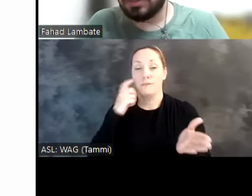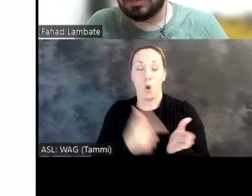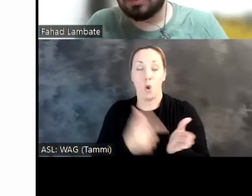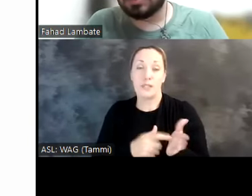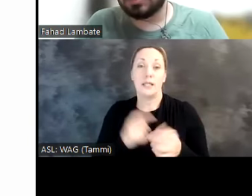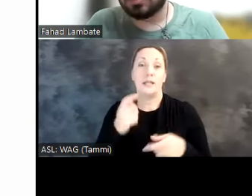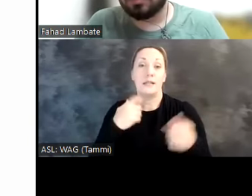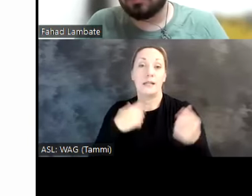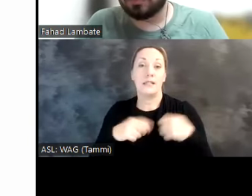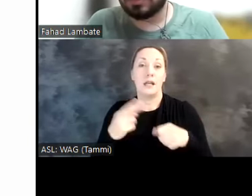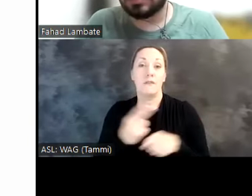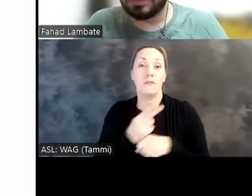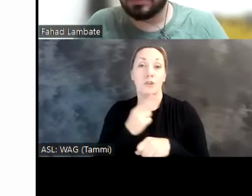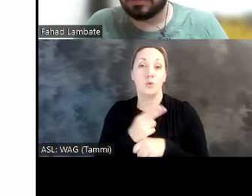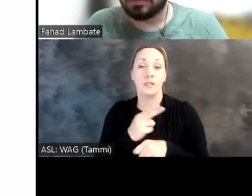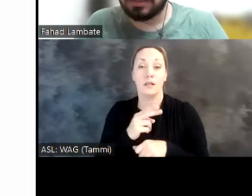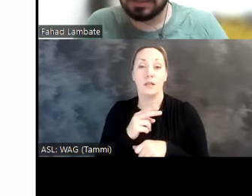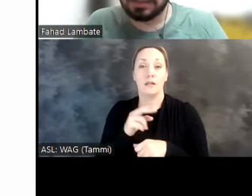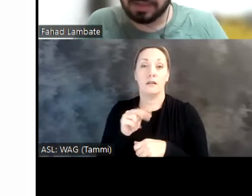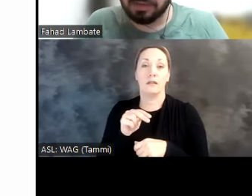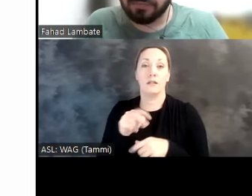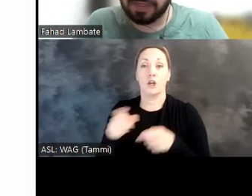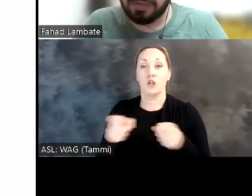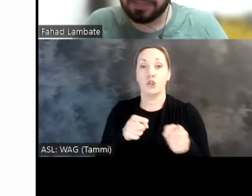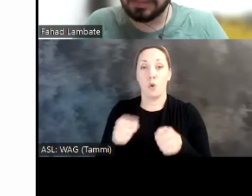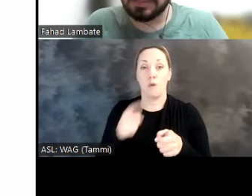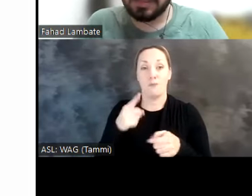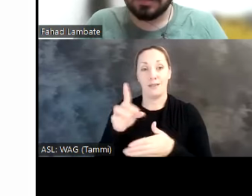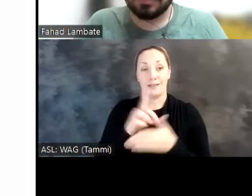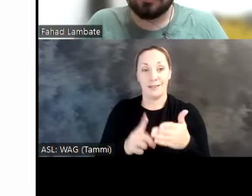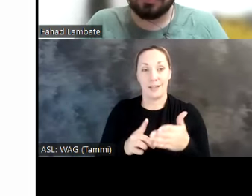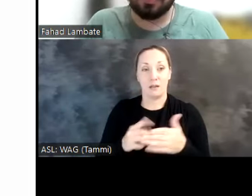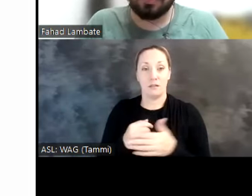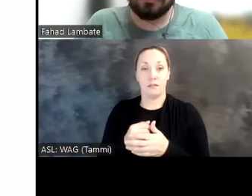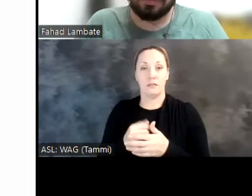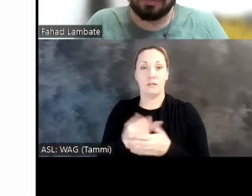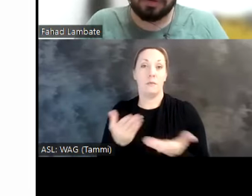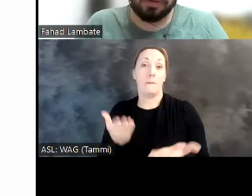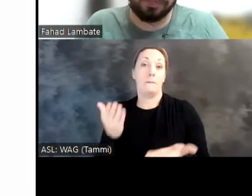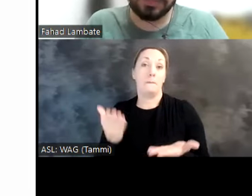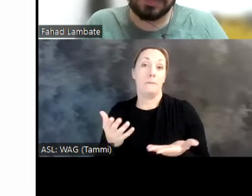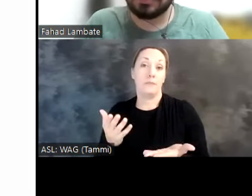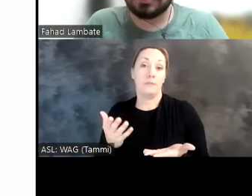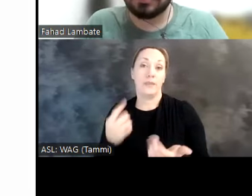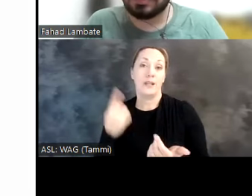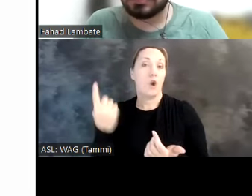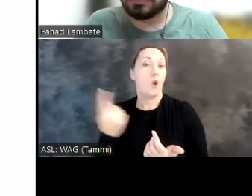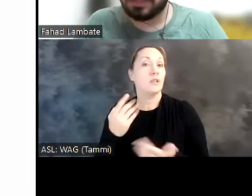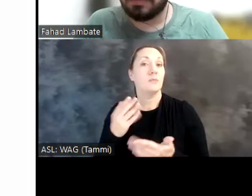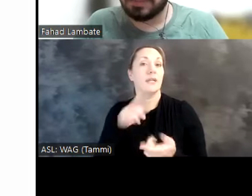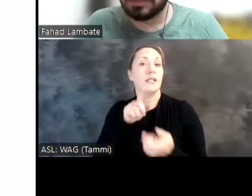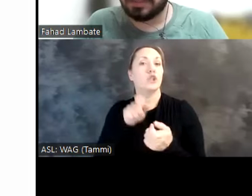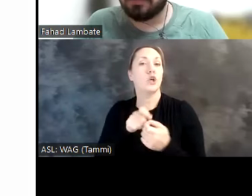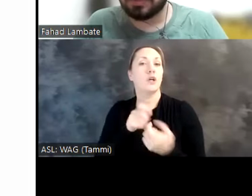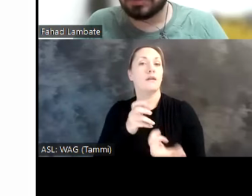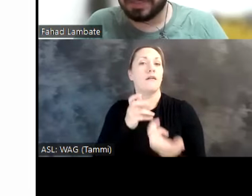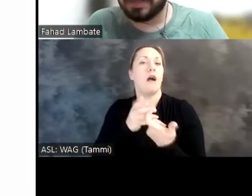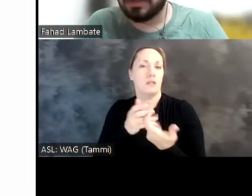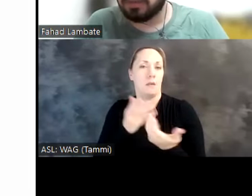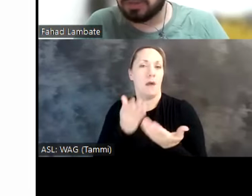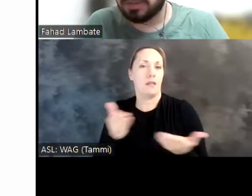using native control for designing this kind of elements, there would always be certain custom elements like div